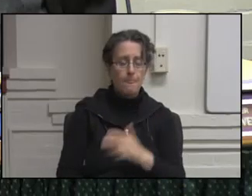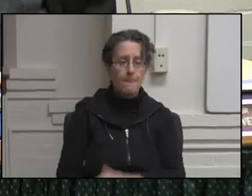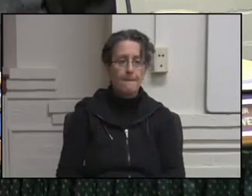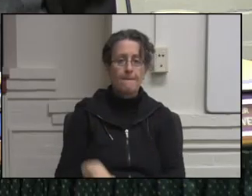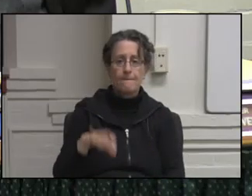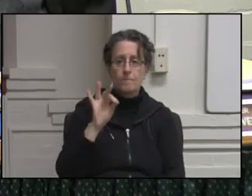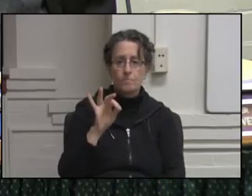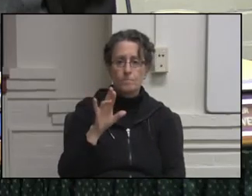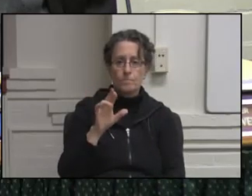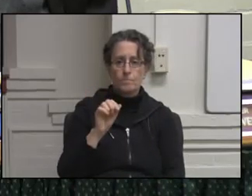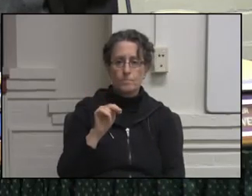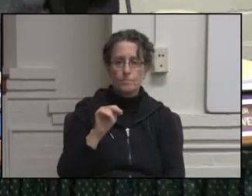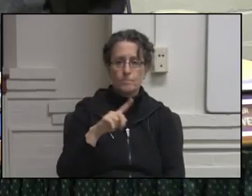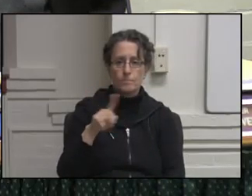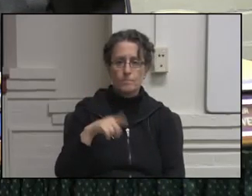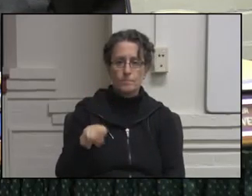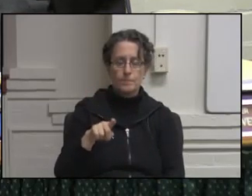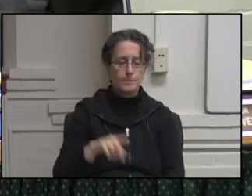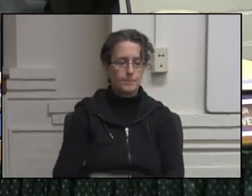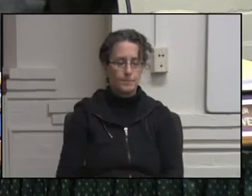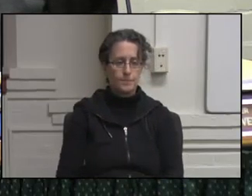7 to 5. Franz.